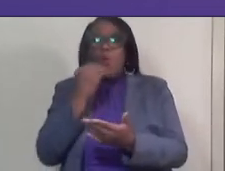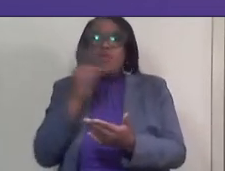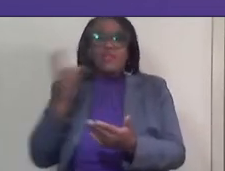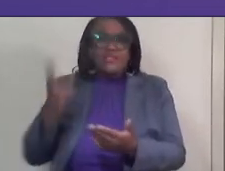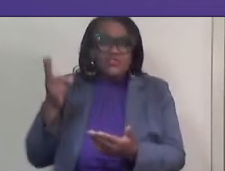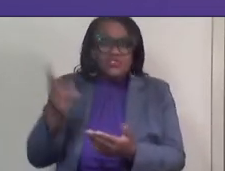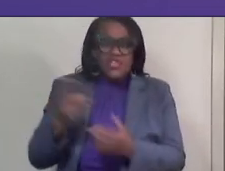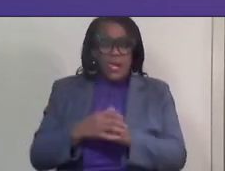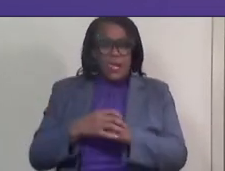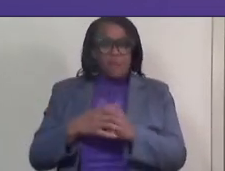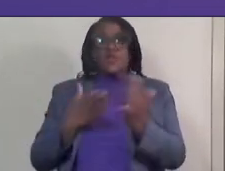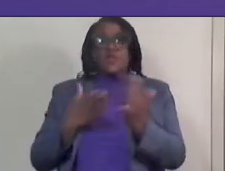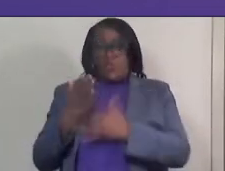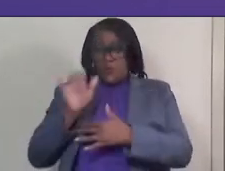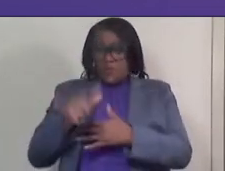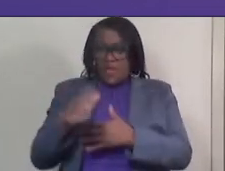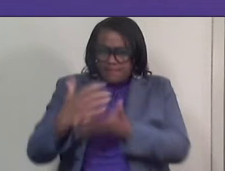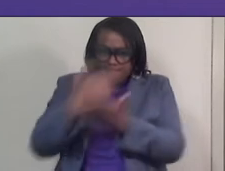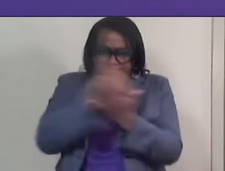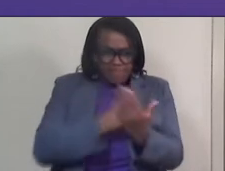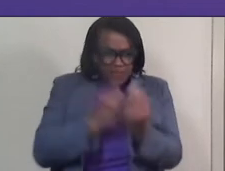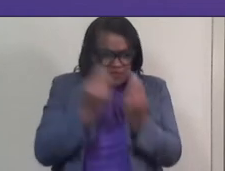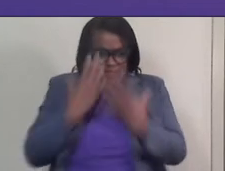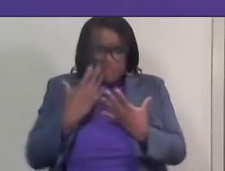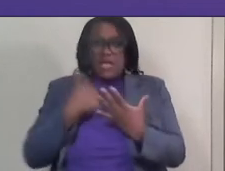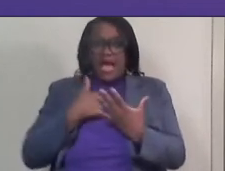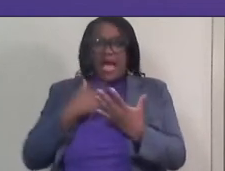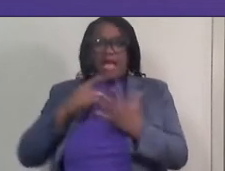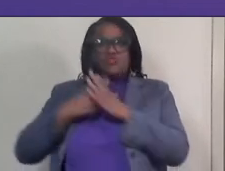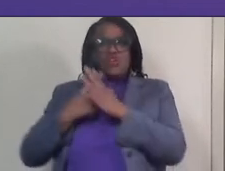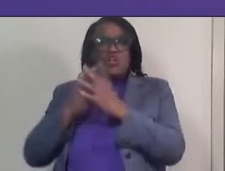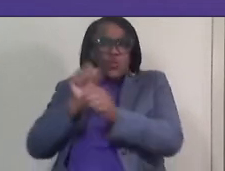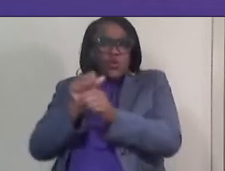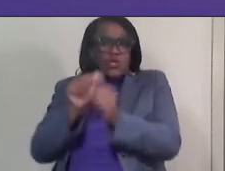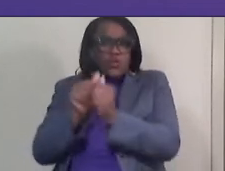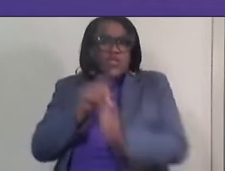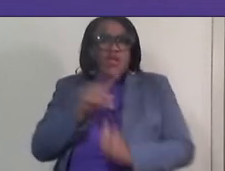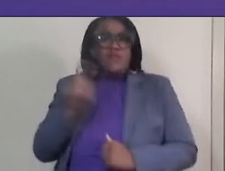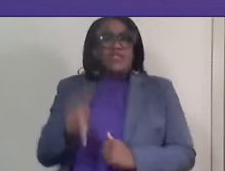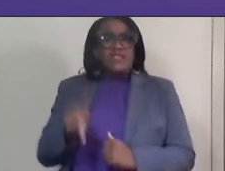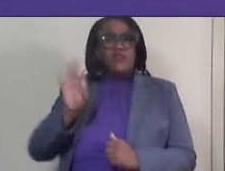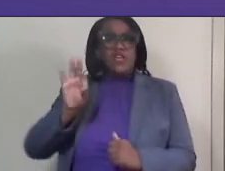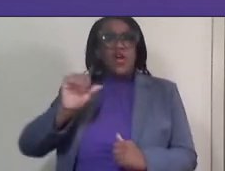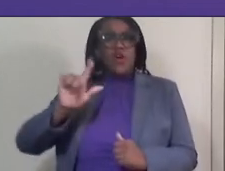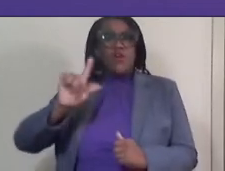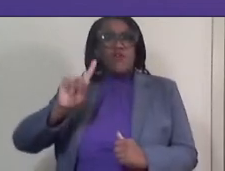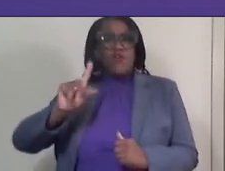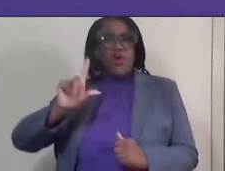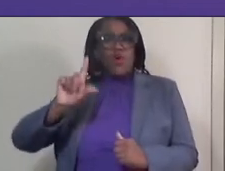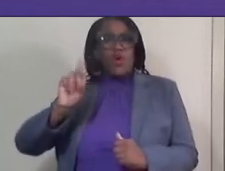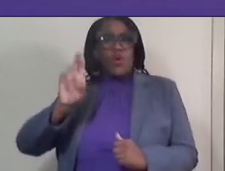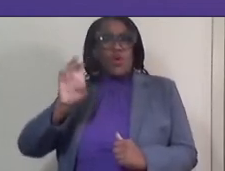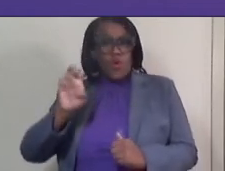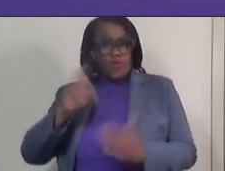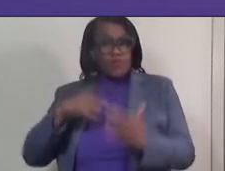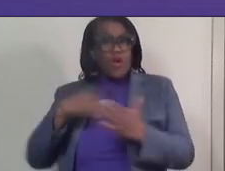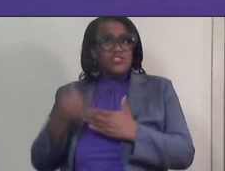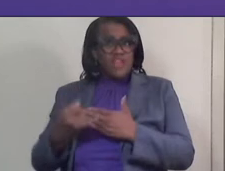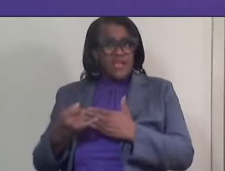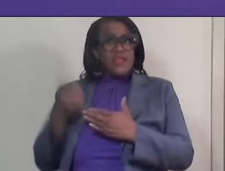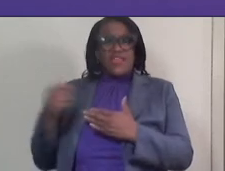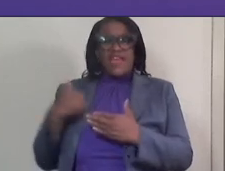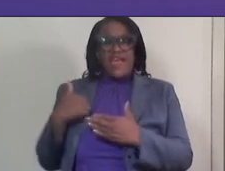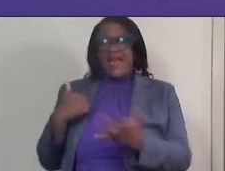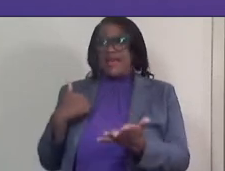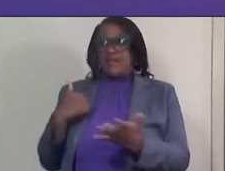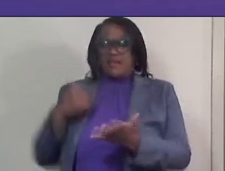I came into working with the Philadelphia Folklore Project. About 10 years ago, they had a Folklife